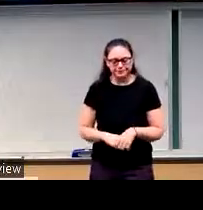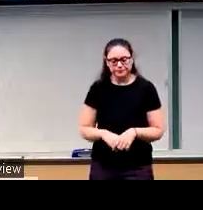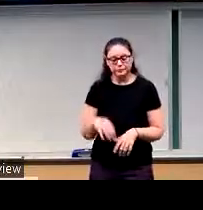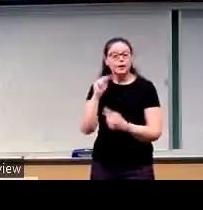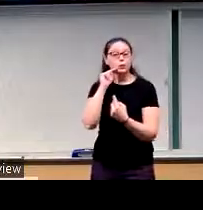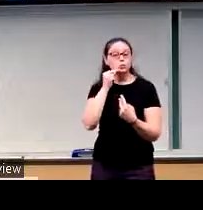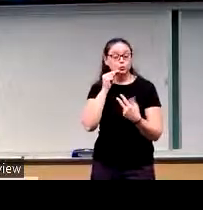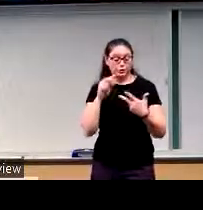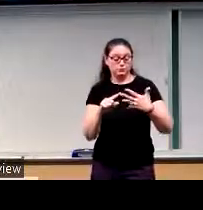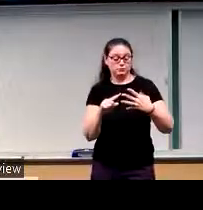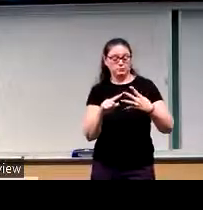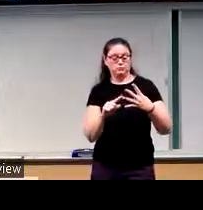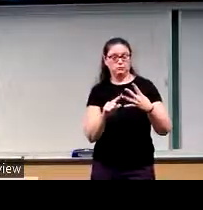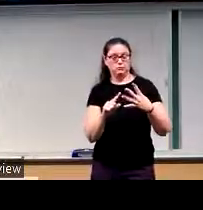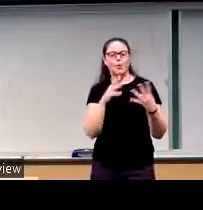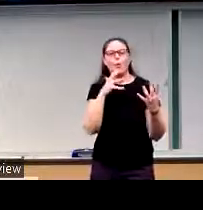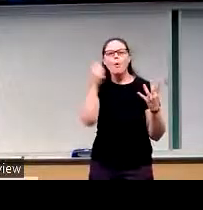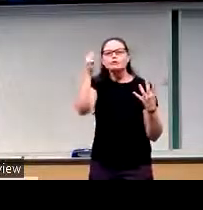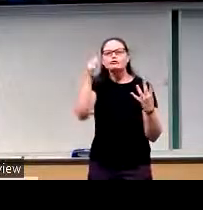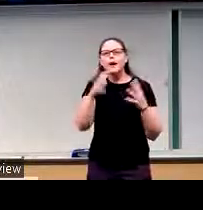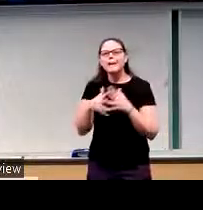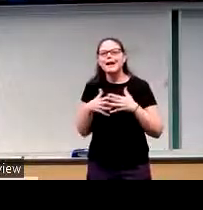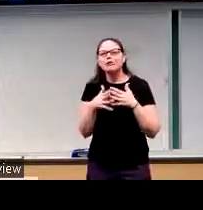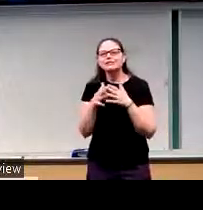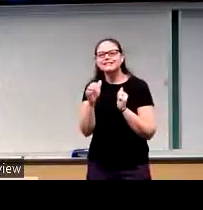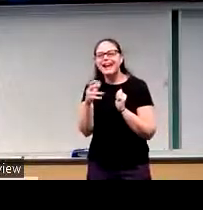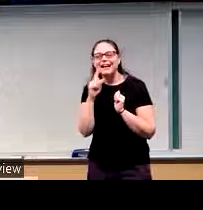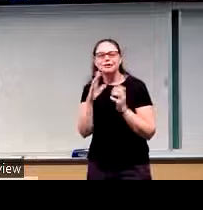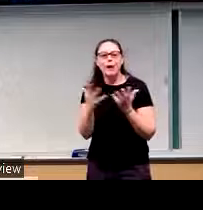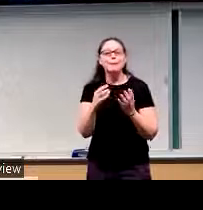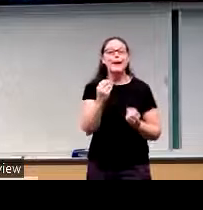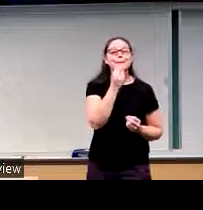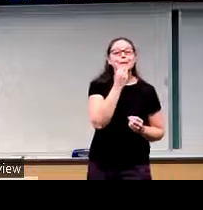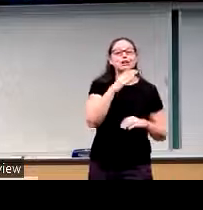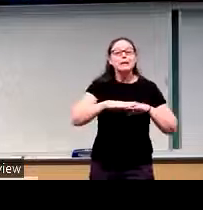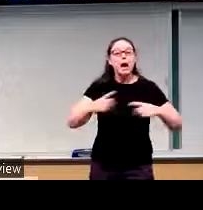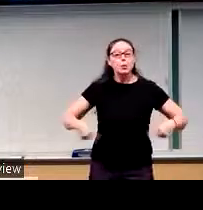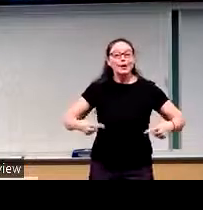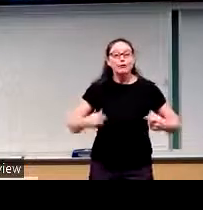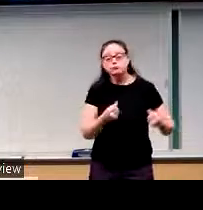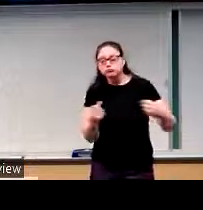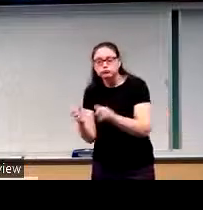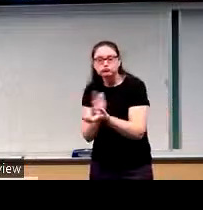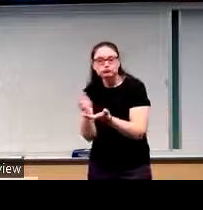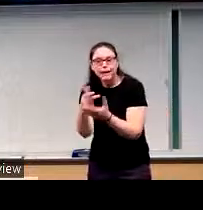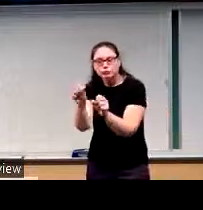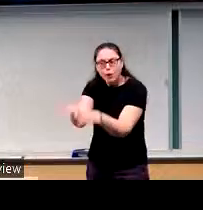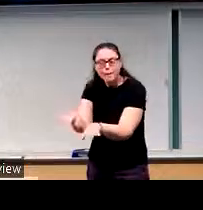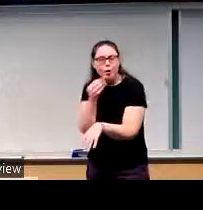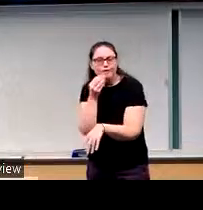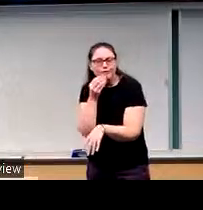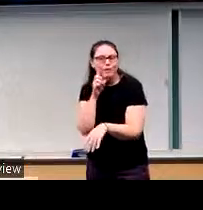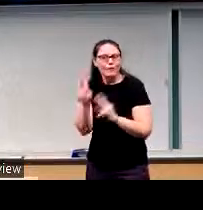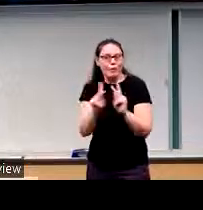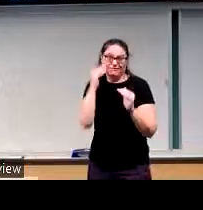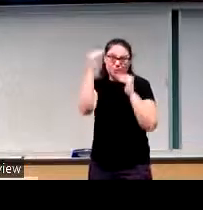Nutrition, the Older Americans Act has programs like Meals on Wheels that brings community to otherwise housebound